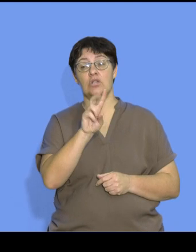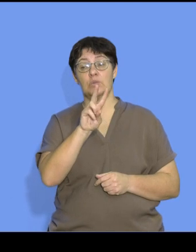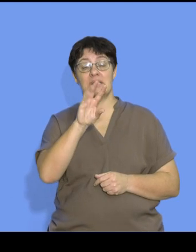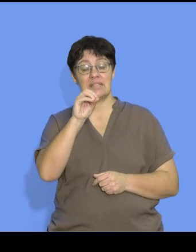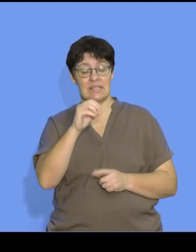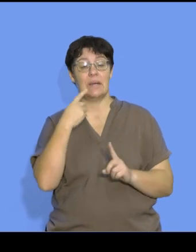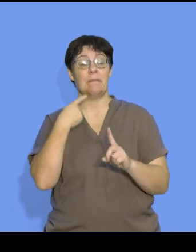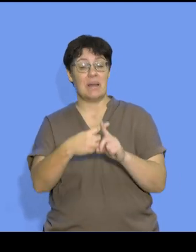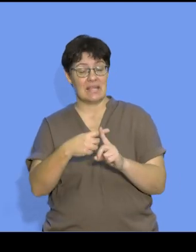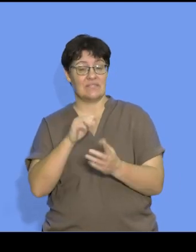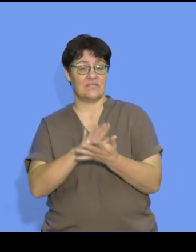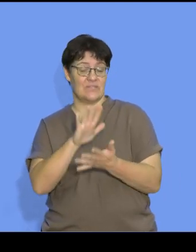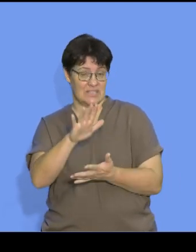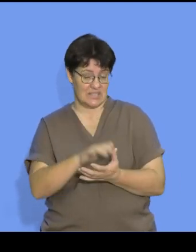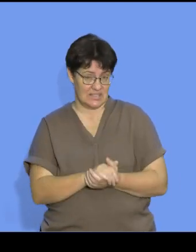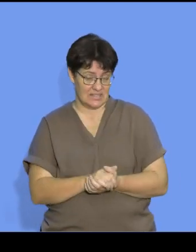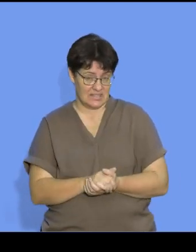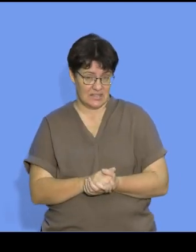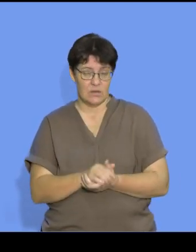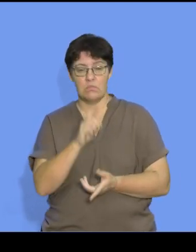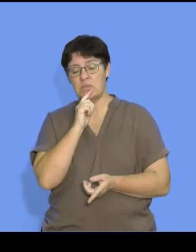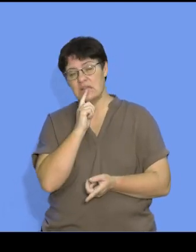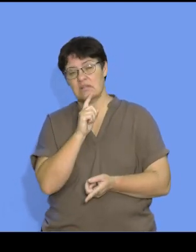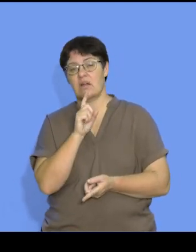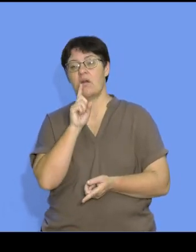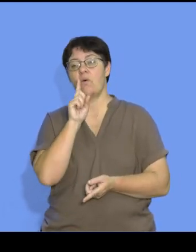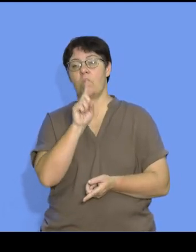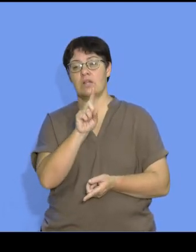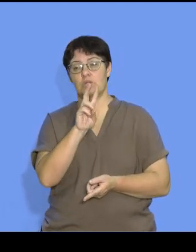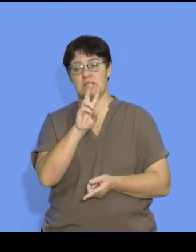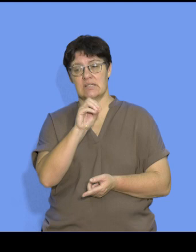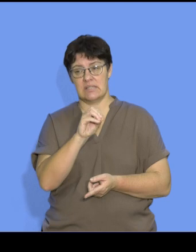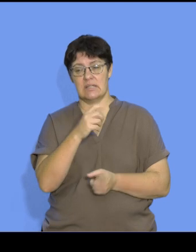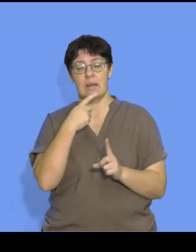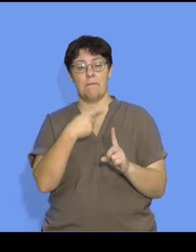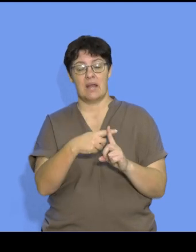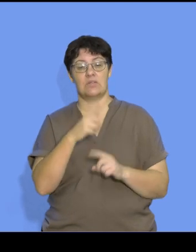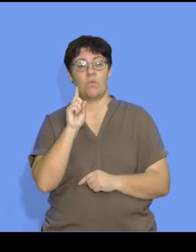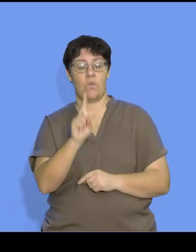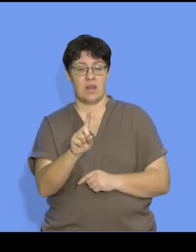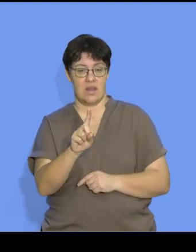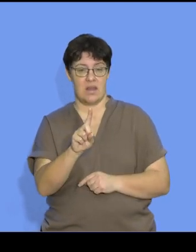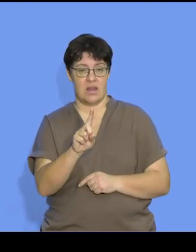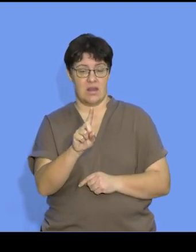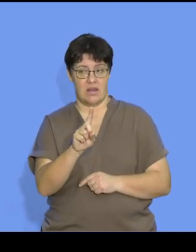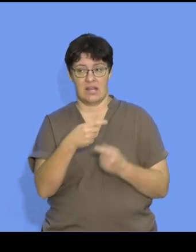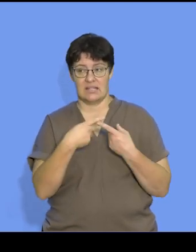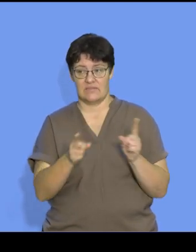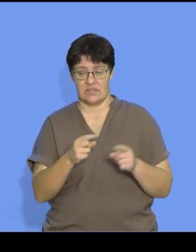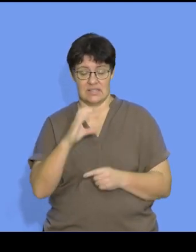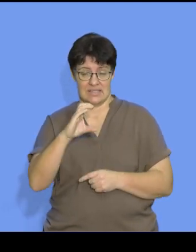plus 15. So I could actually say that's 120 plus 1 common difference. So I'm just going to write